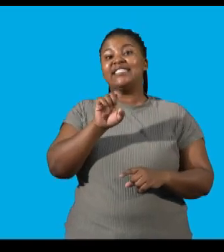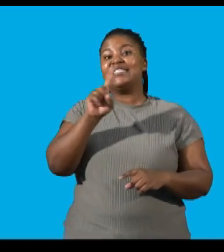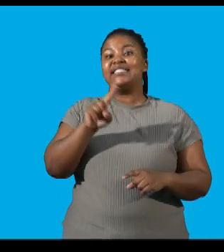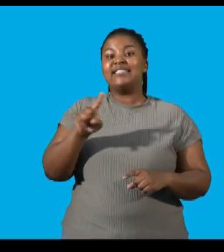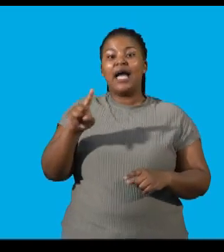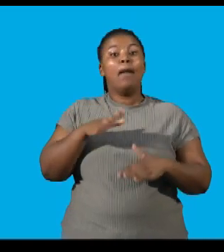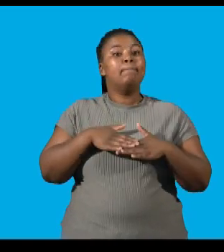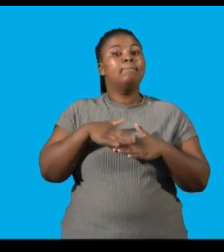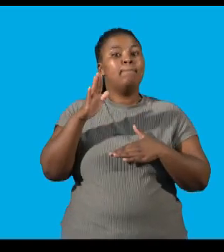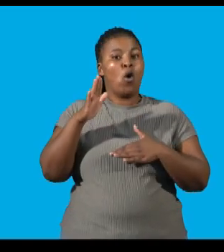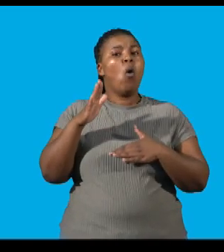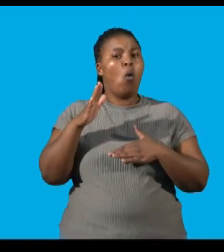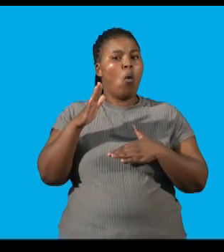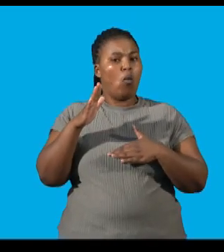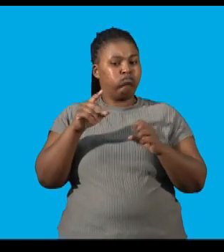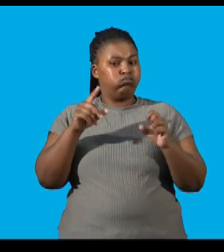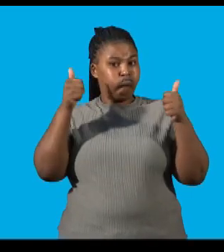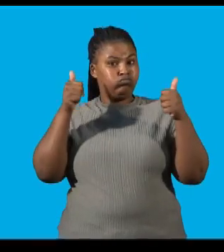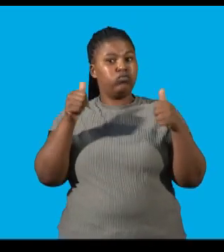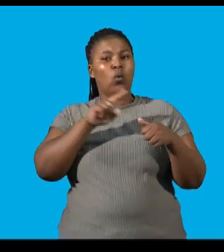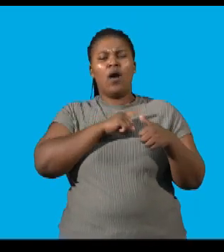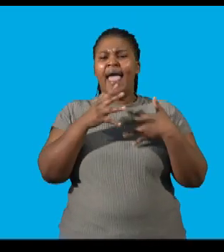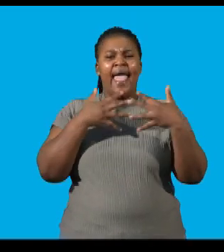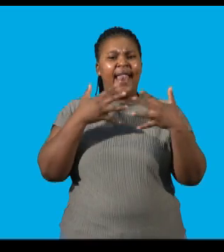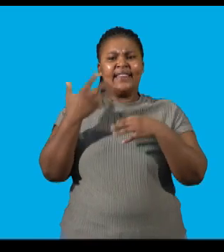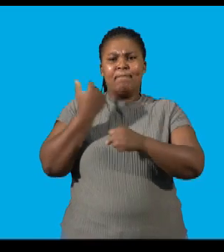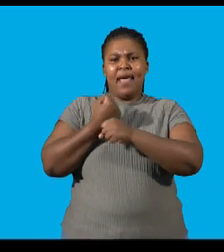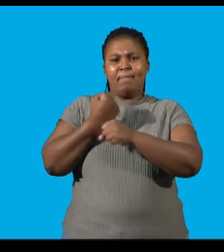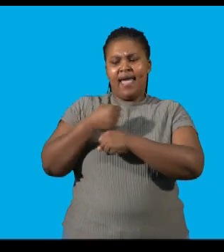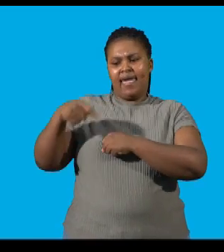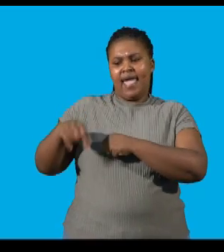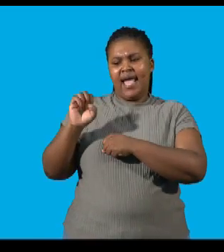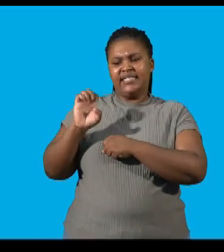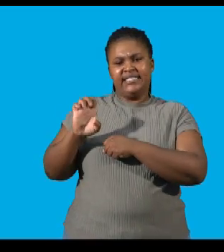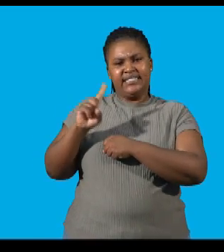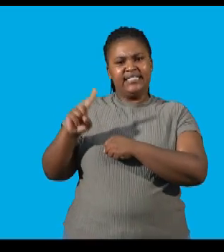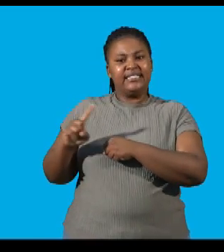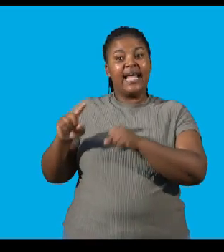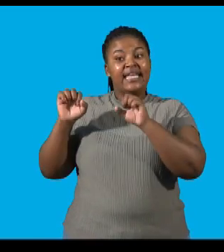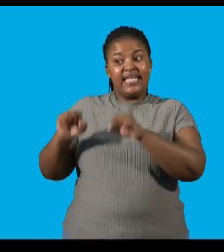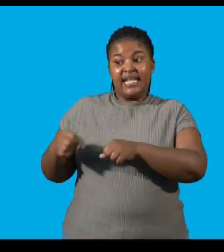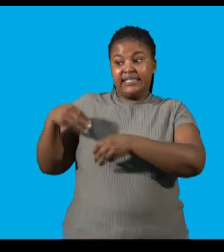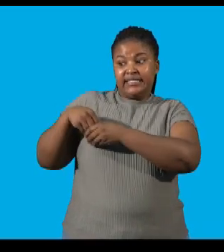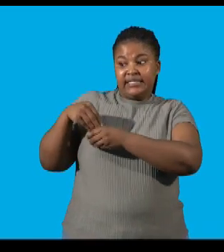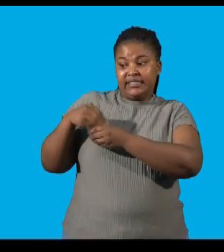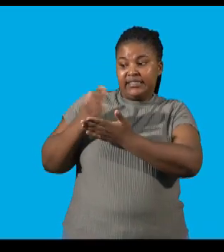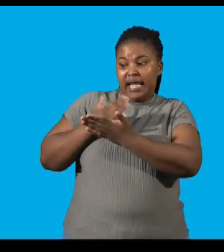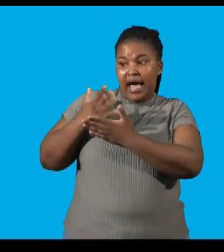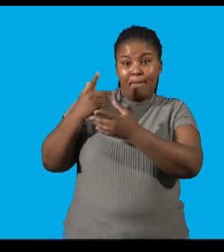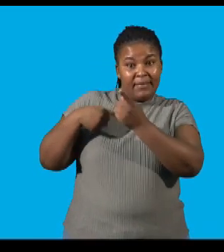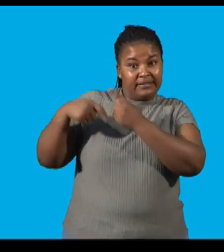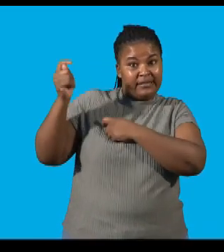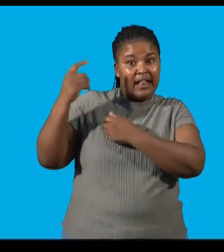economic zones are more of an advantage because whatever is produced in the SEZ, yes, part of it can be